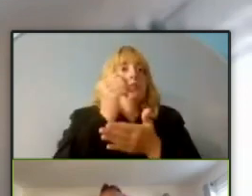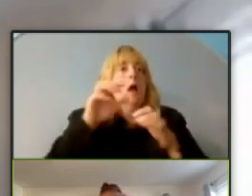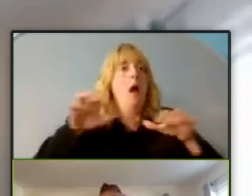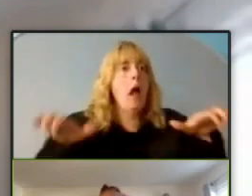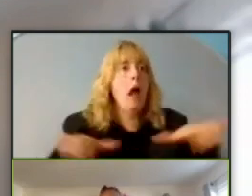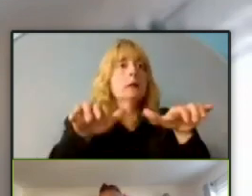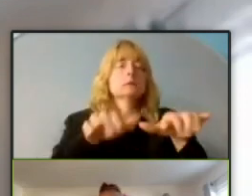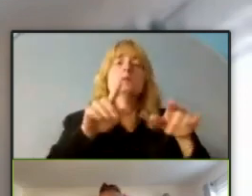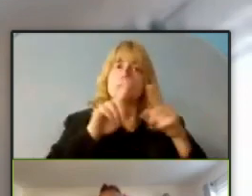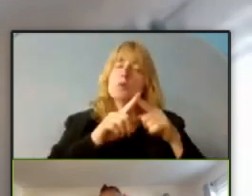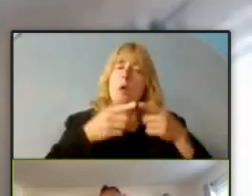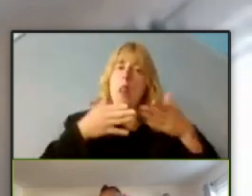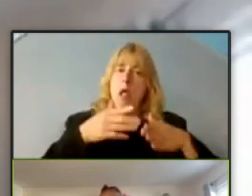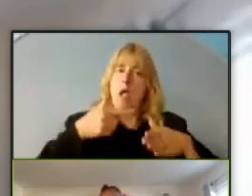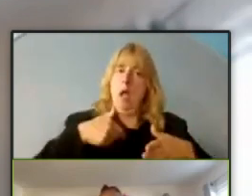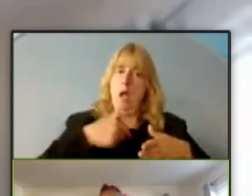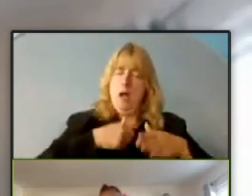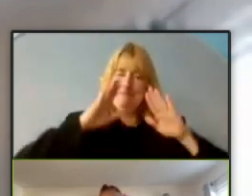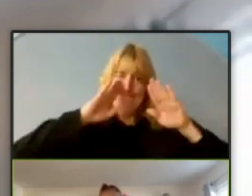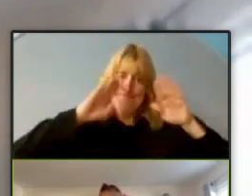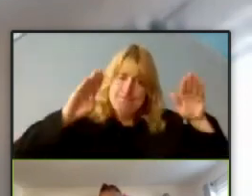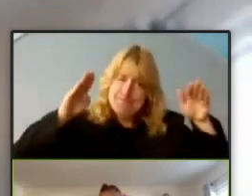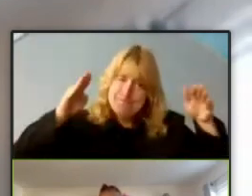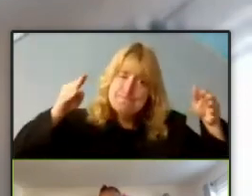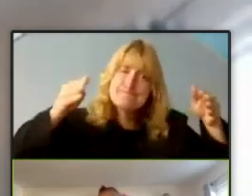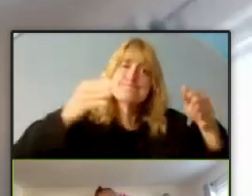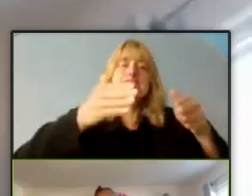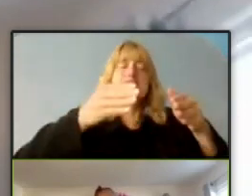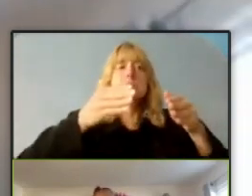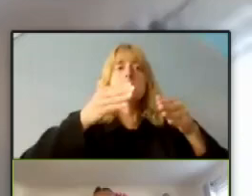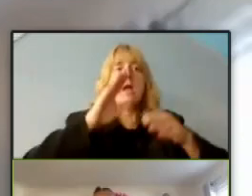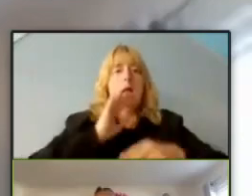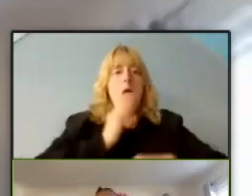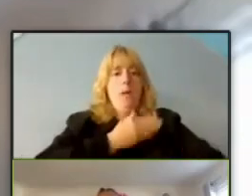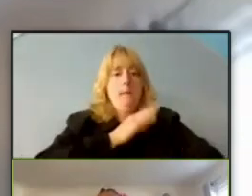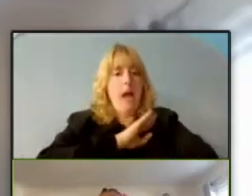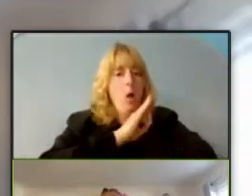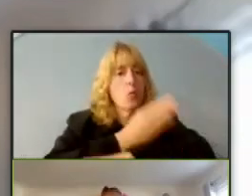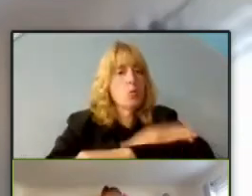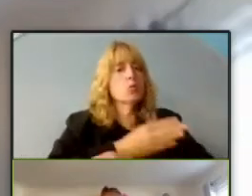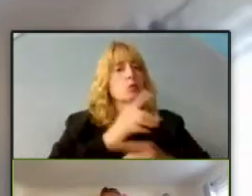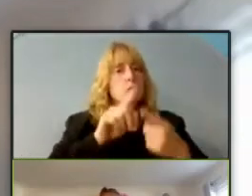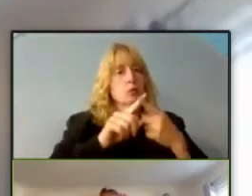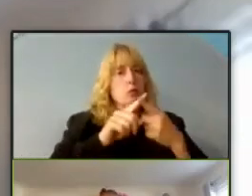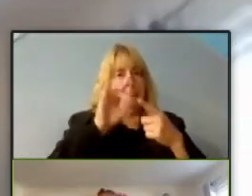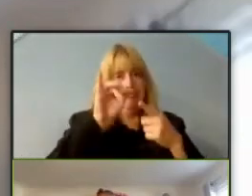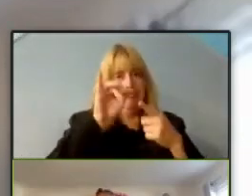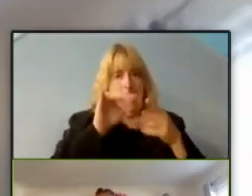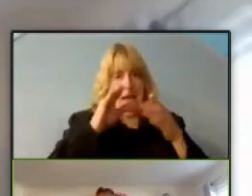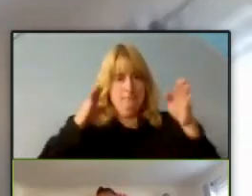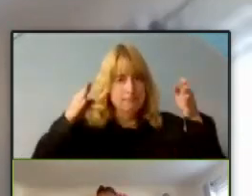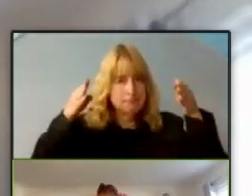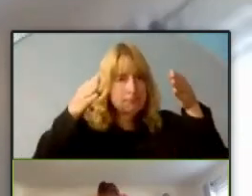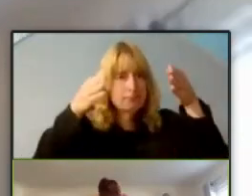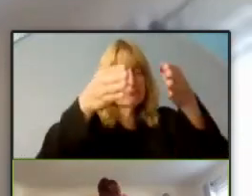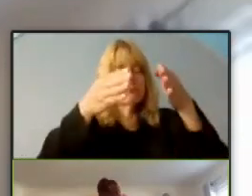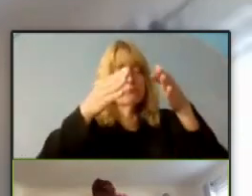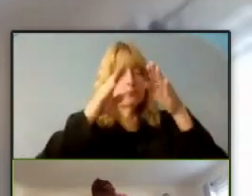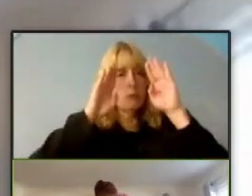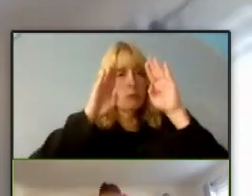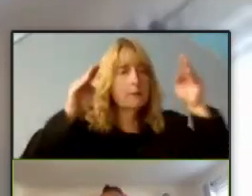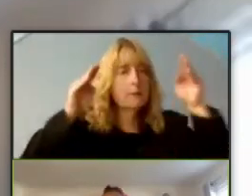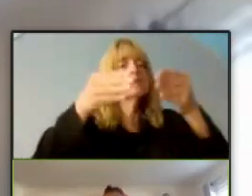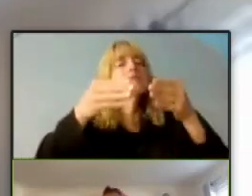power in the direction that we want it to go. So in those moments when we are offered strategies that allow us to get grounded